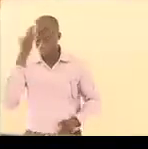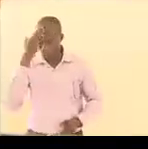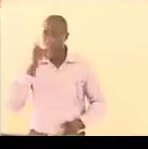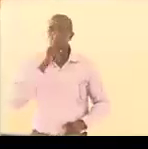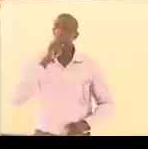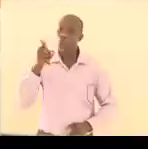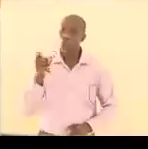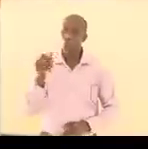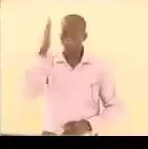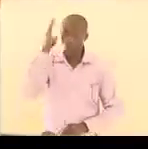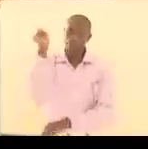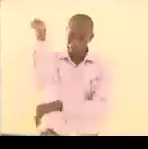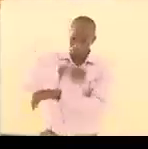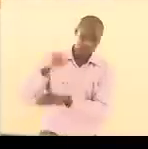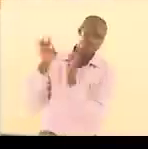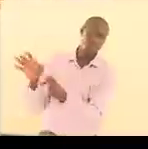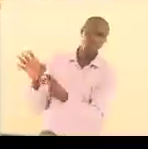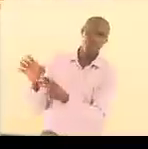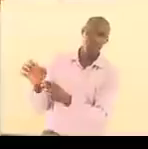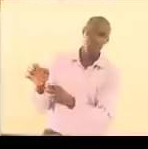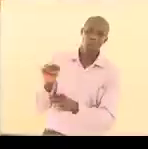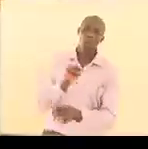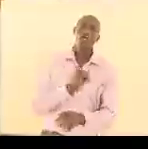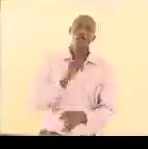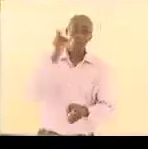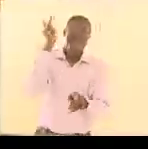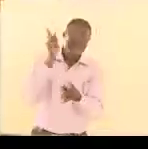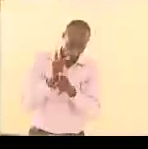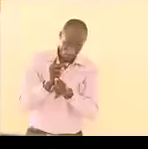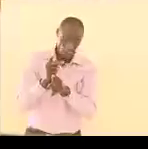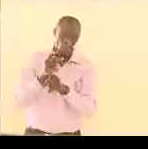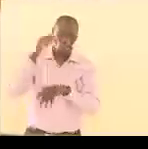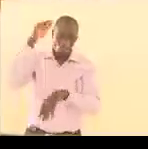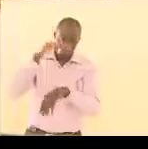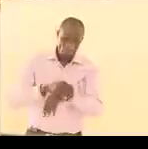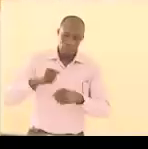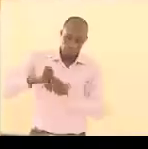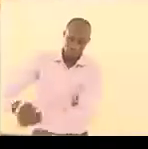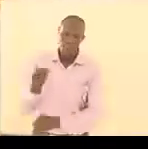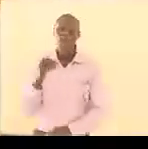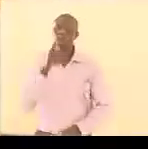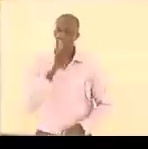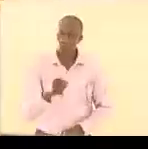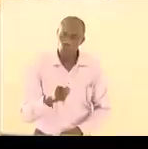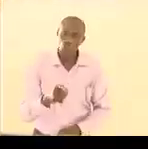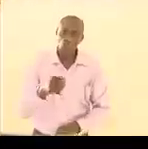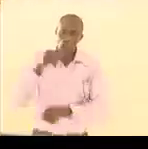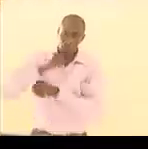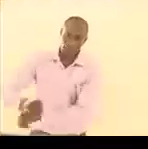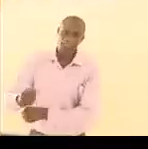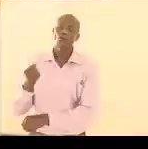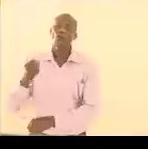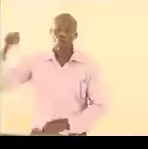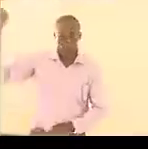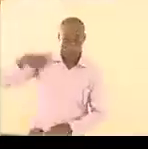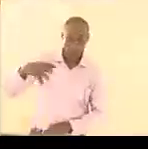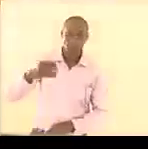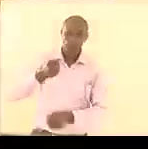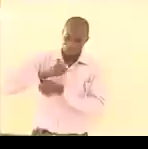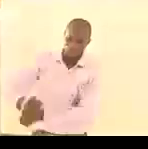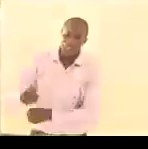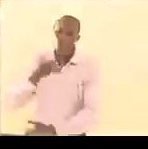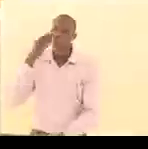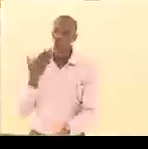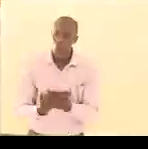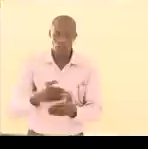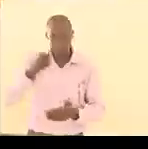I know that truth will conquer hatred. So I will keep on the side of truth. I will keep on the side of light. I will keep on the side